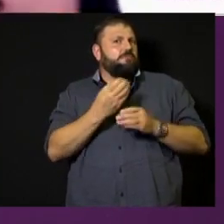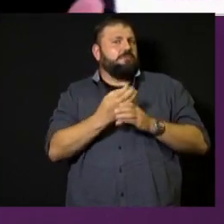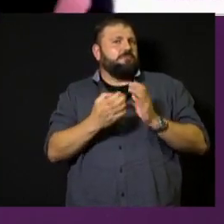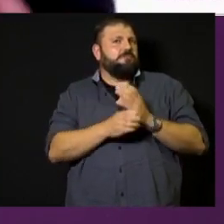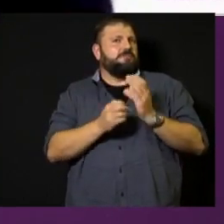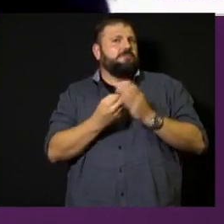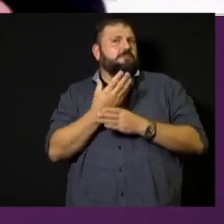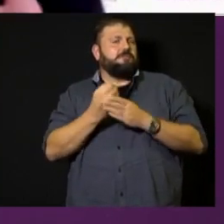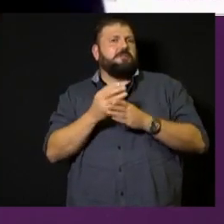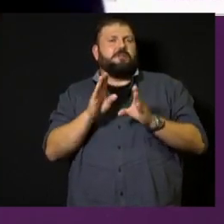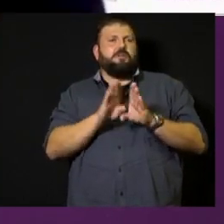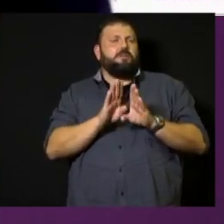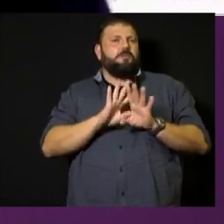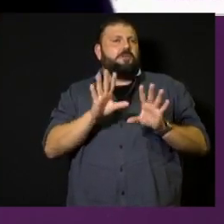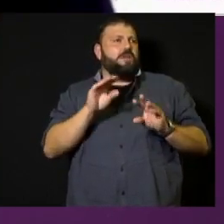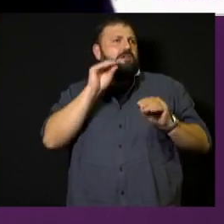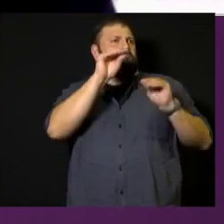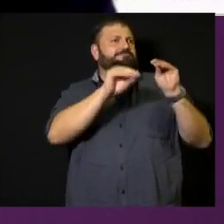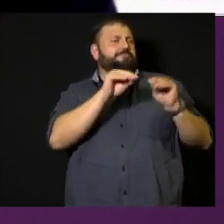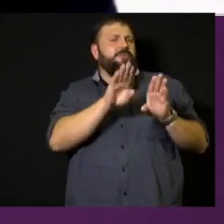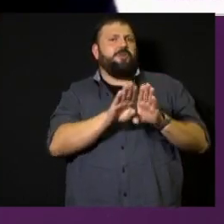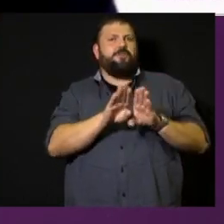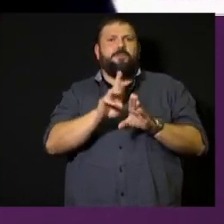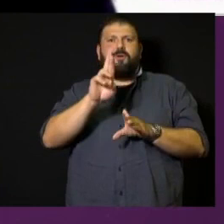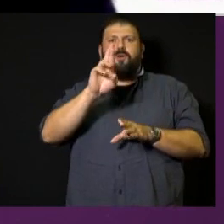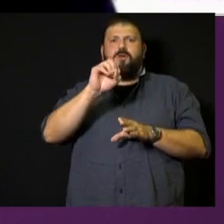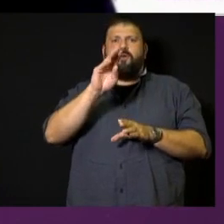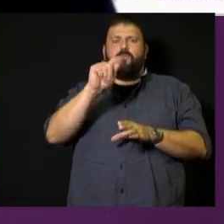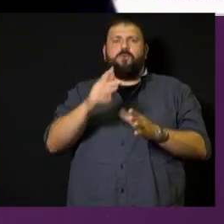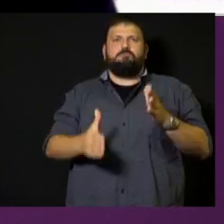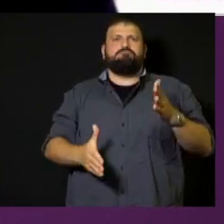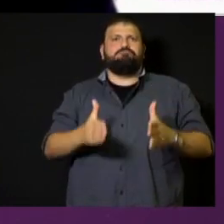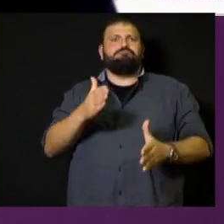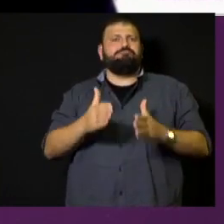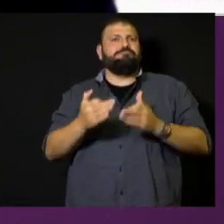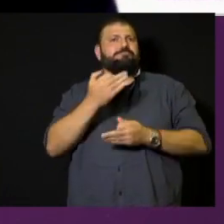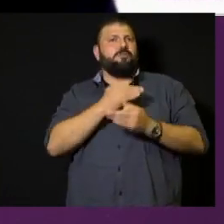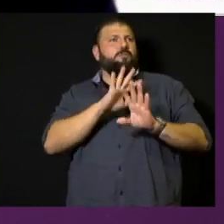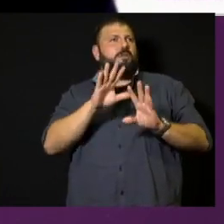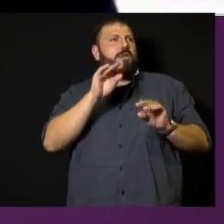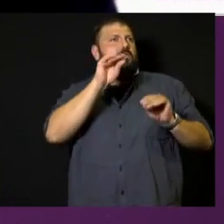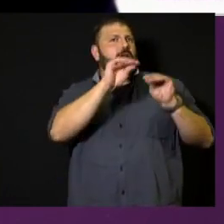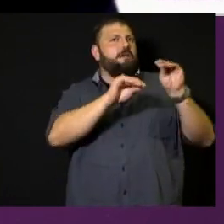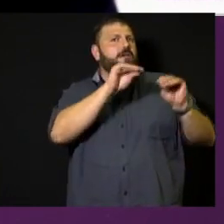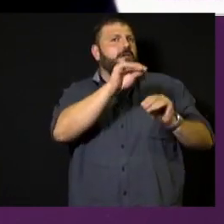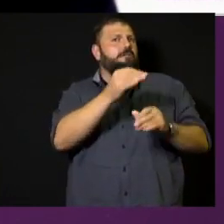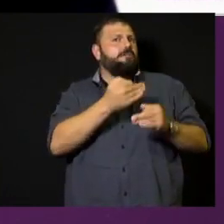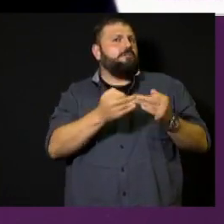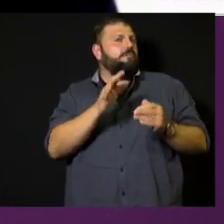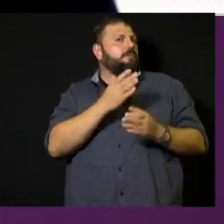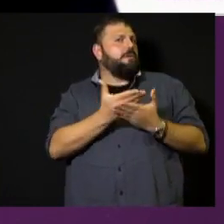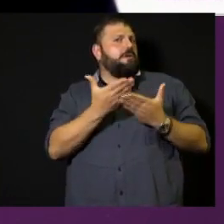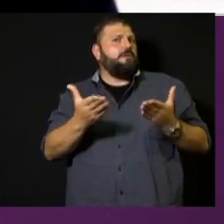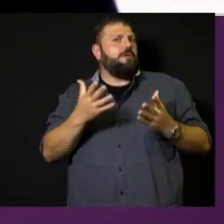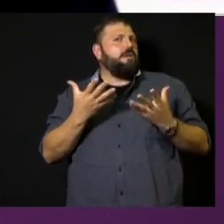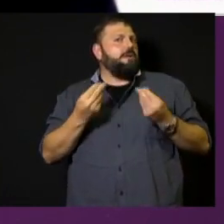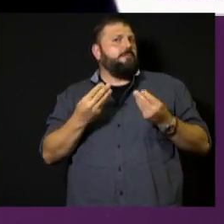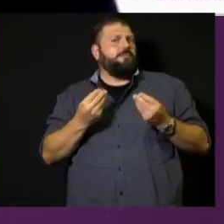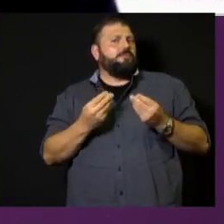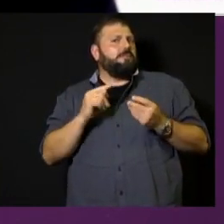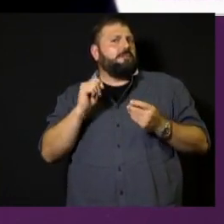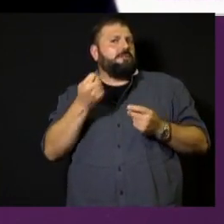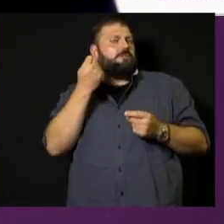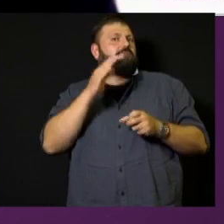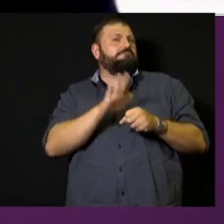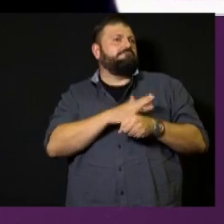As a matter of fact, there is a robot that will learn from humans, and this is the reality right now. So we need to